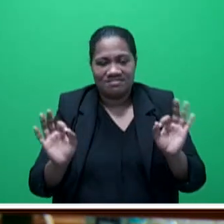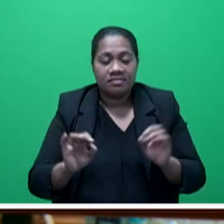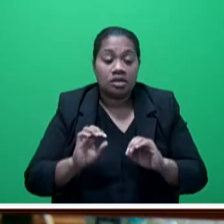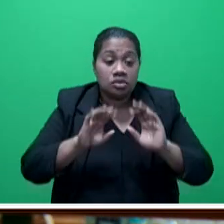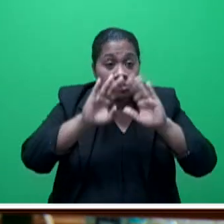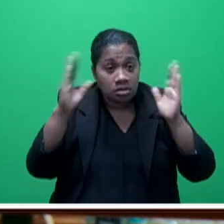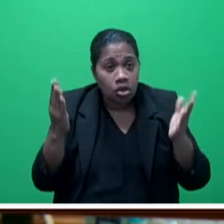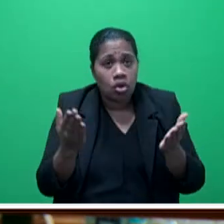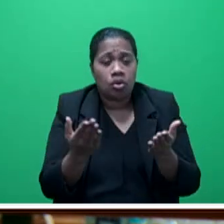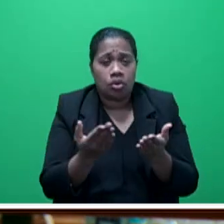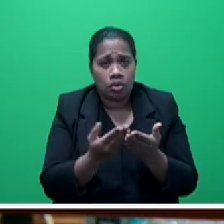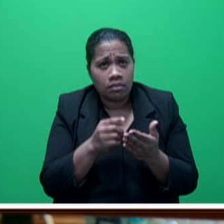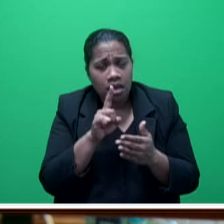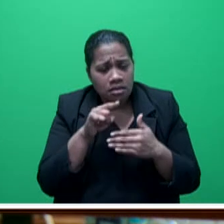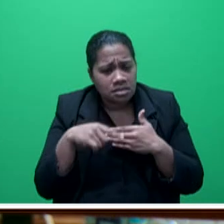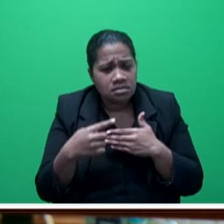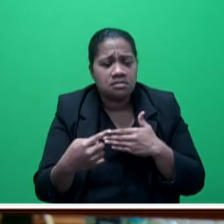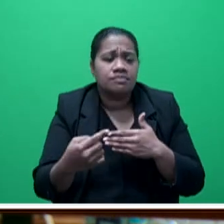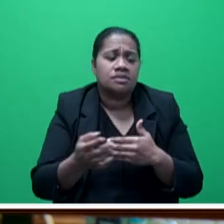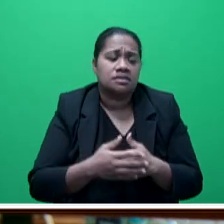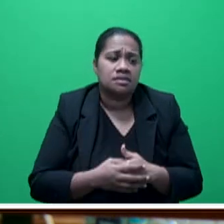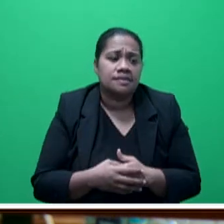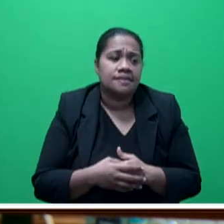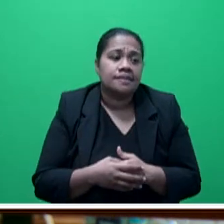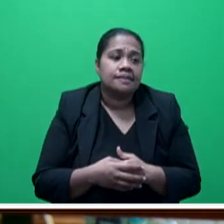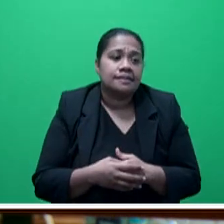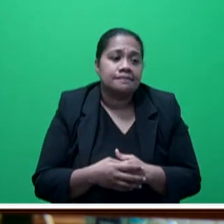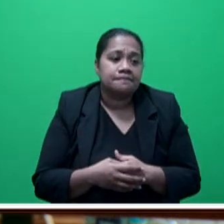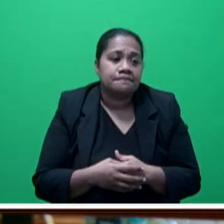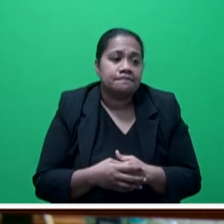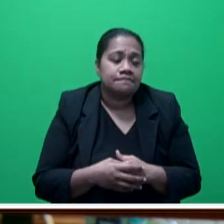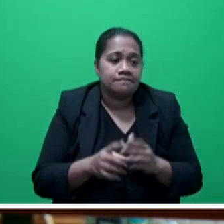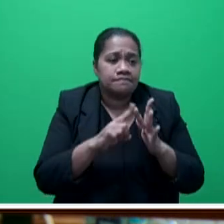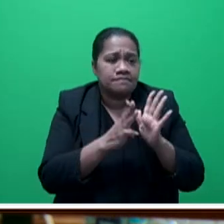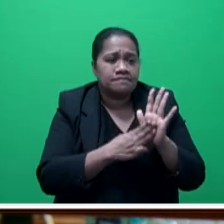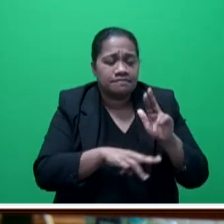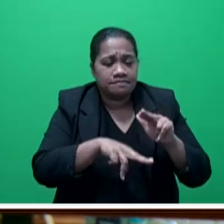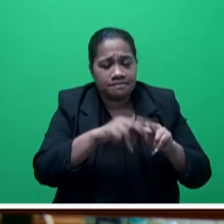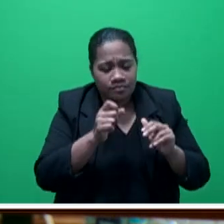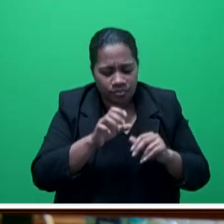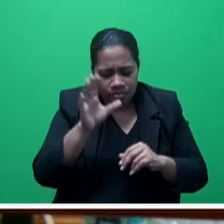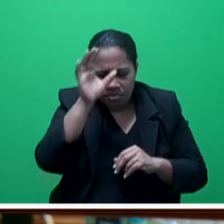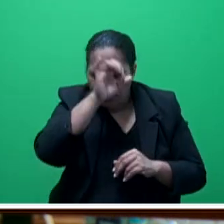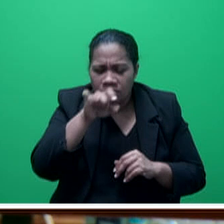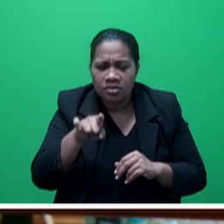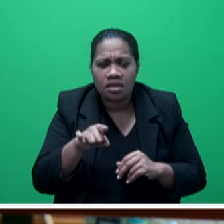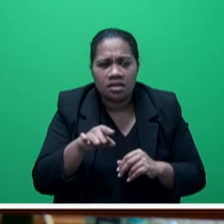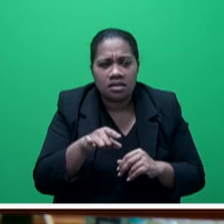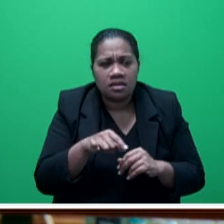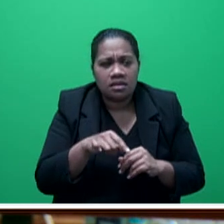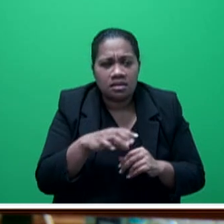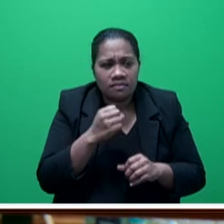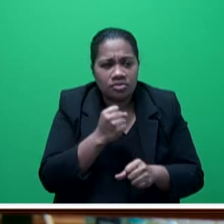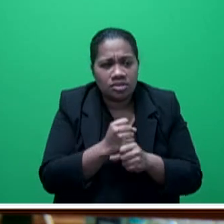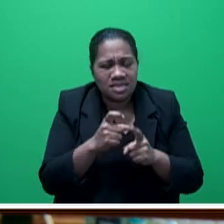global instability and conflict. The IMF have predicted a global minus 4.9 contribution in GDP